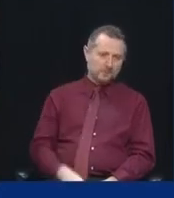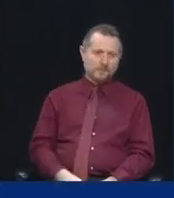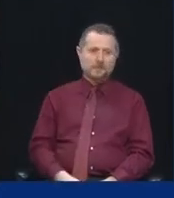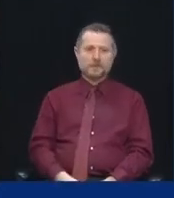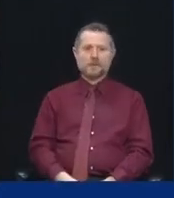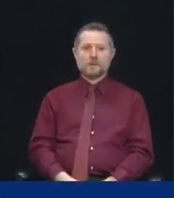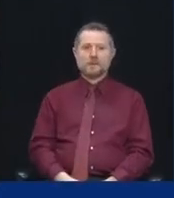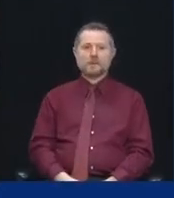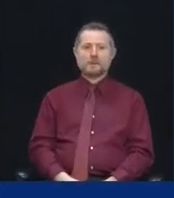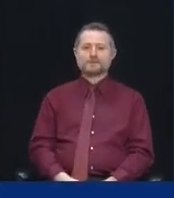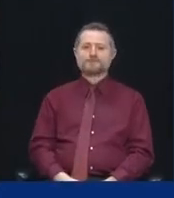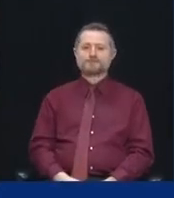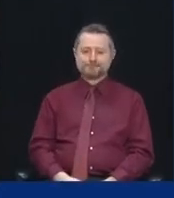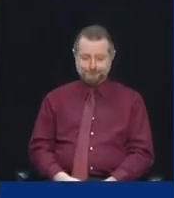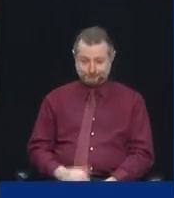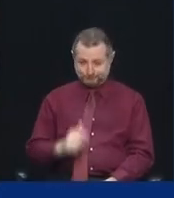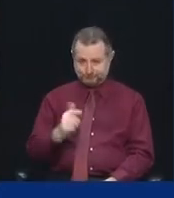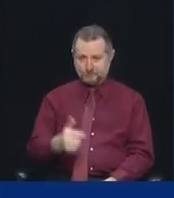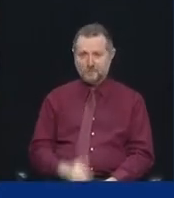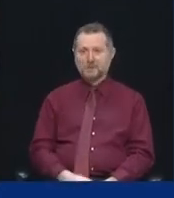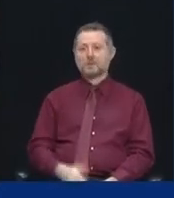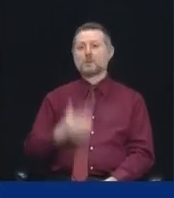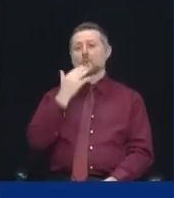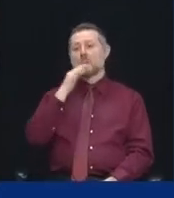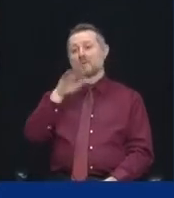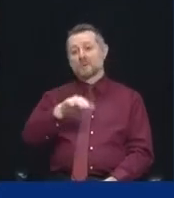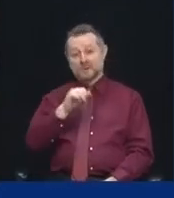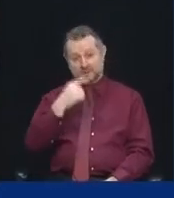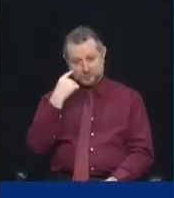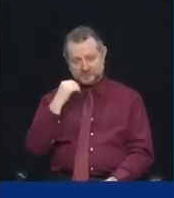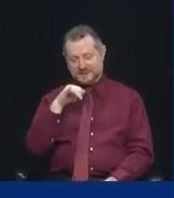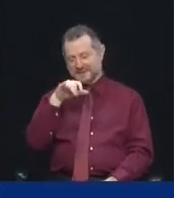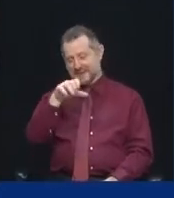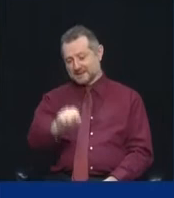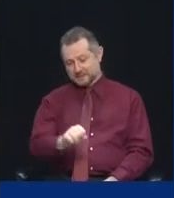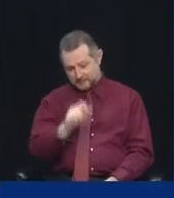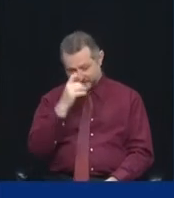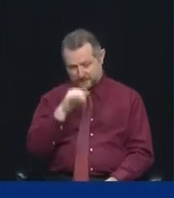microphone. Good afternoon, Governor. Can you hear me? Yes, I can.